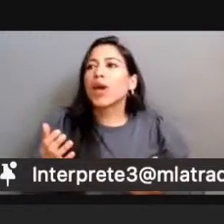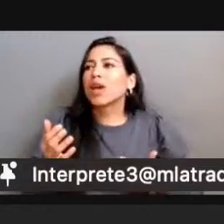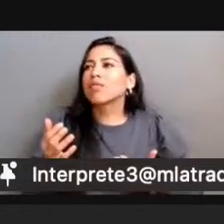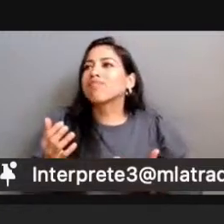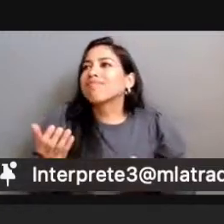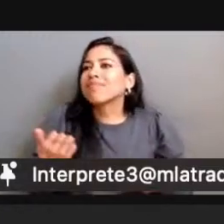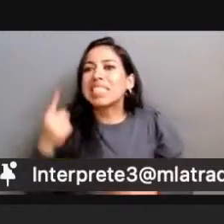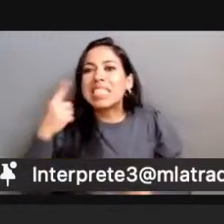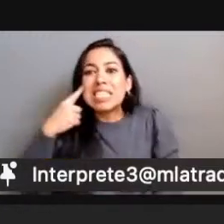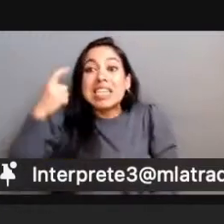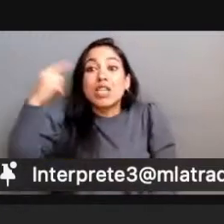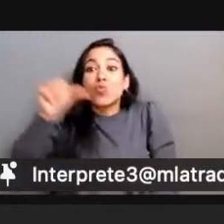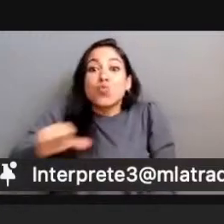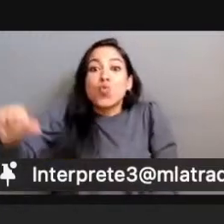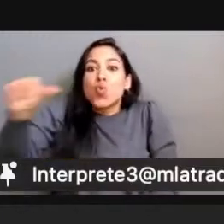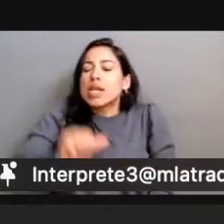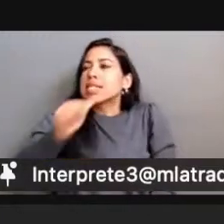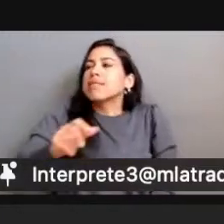they were at risk of